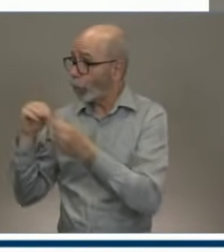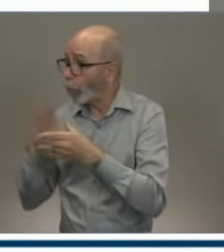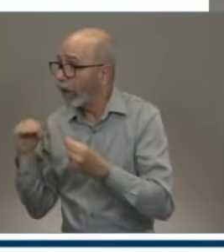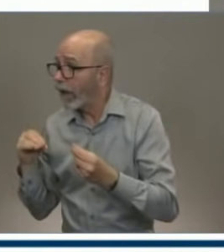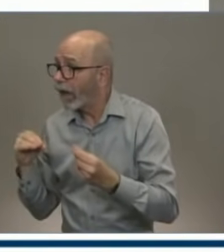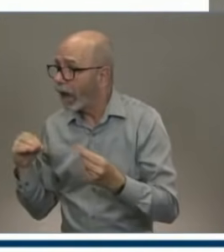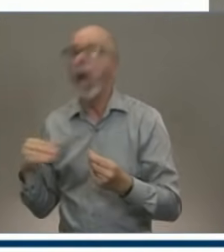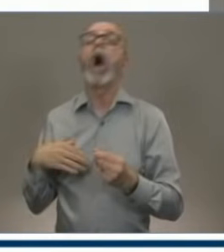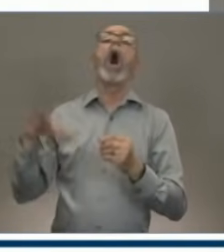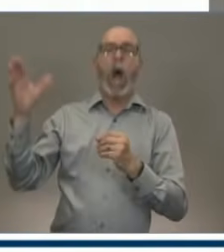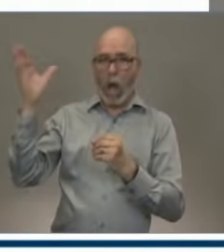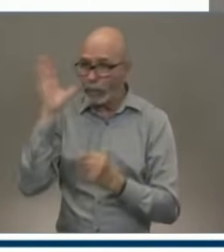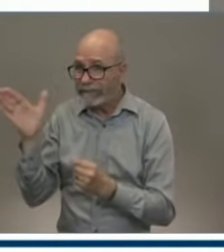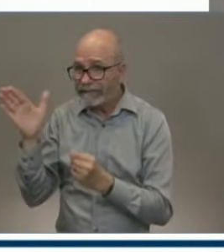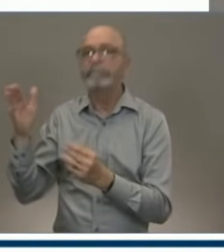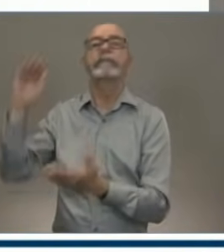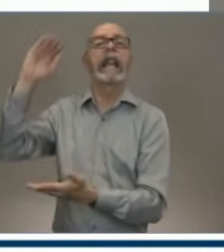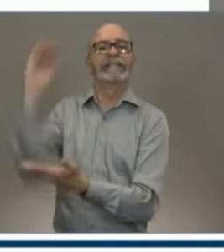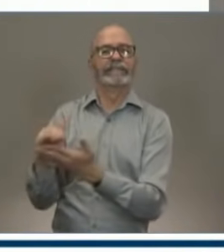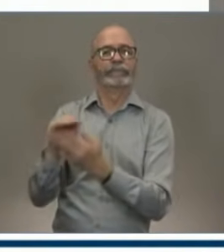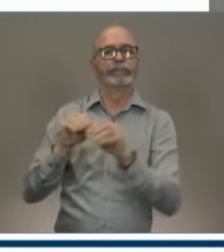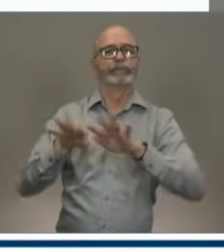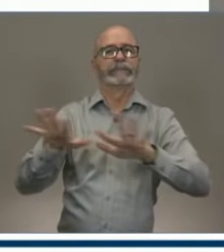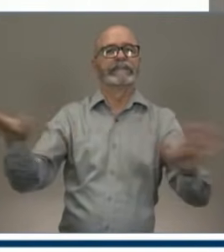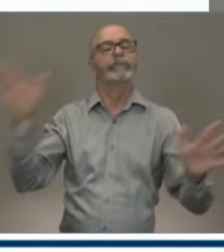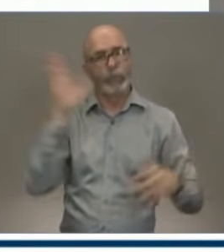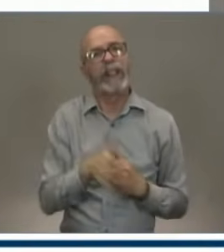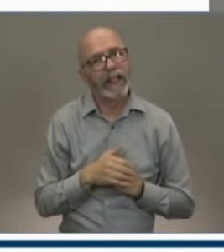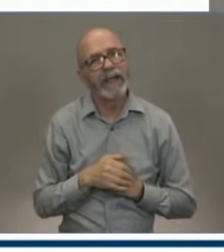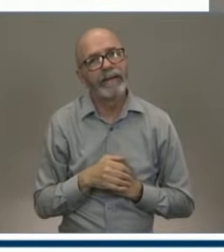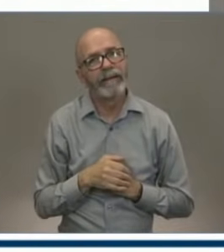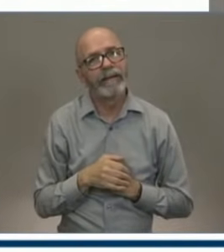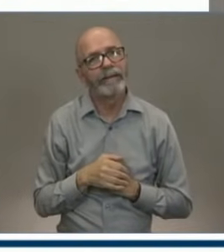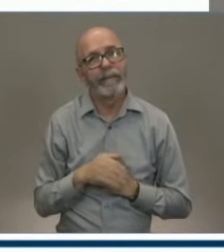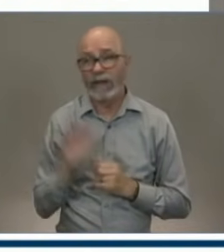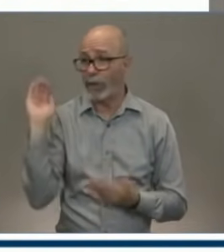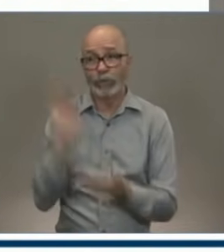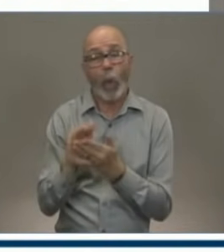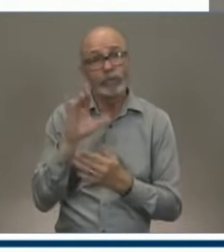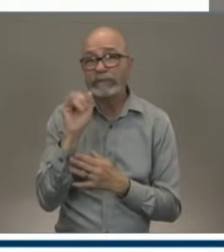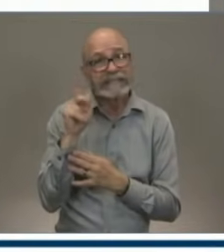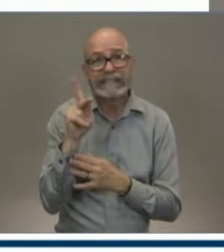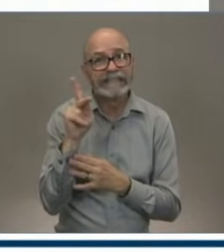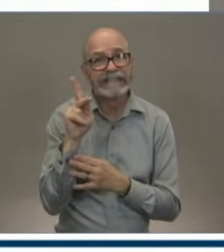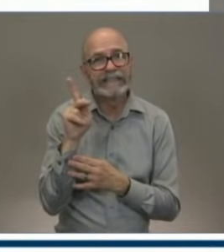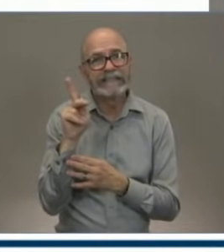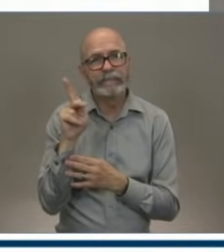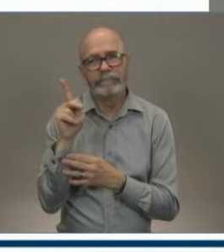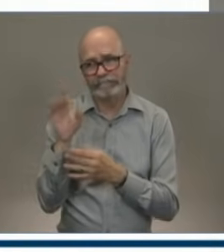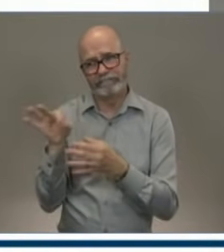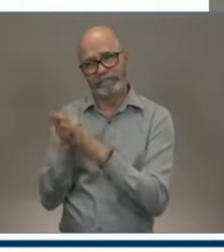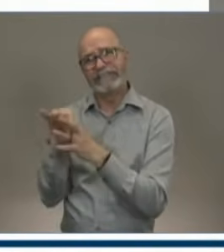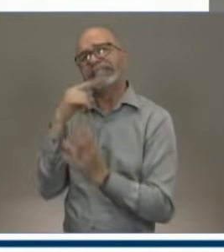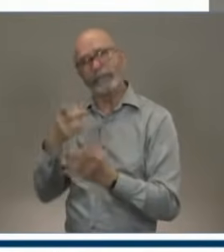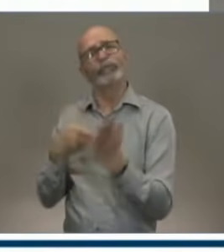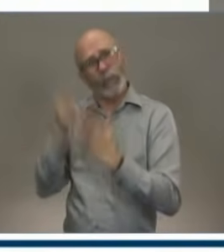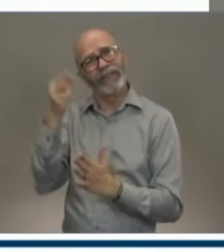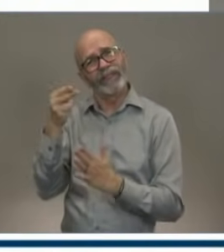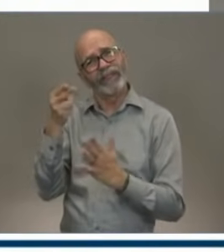and the circumstances that they're at. But also we are very clear that if we have enough